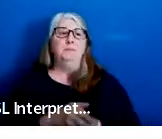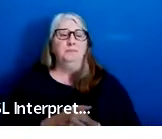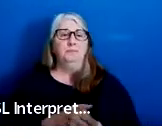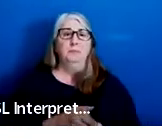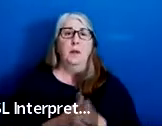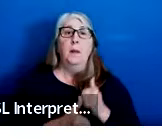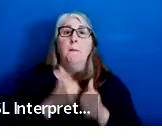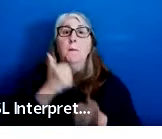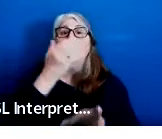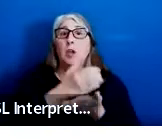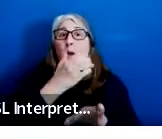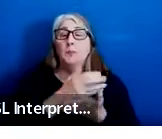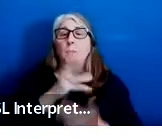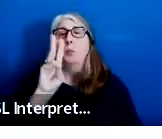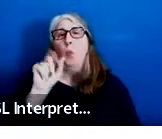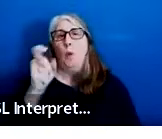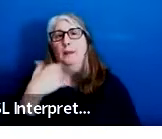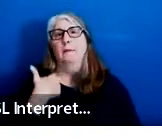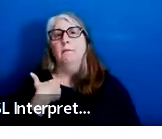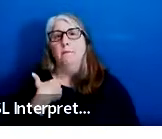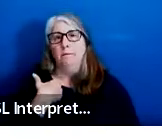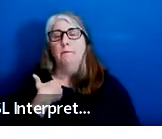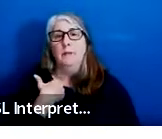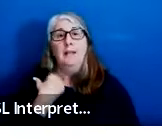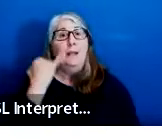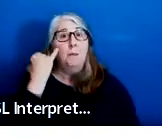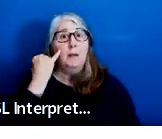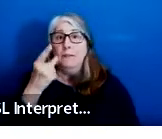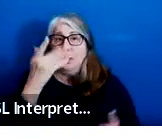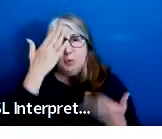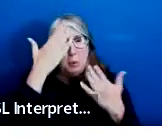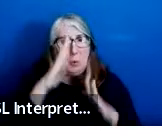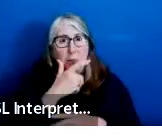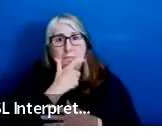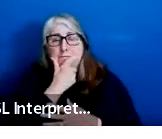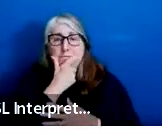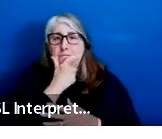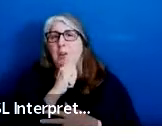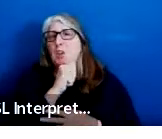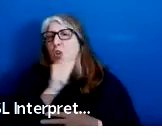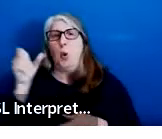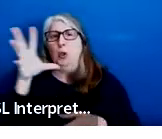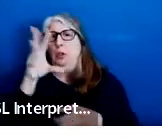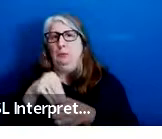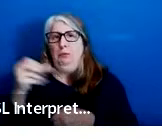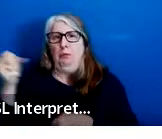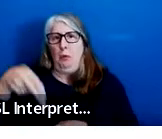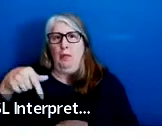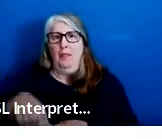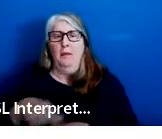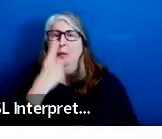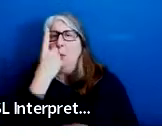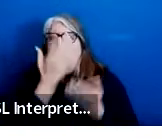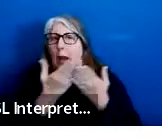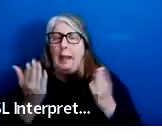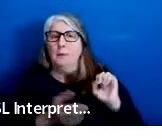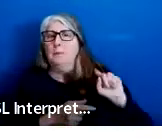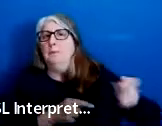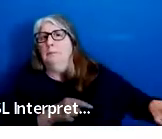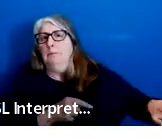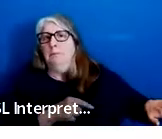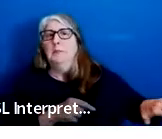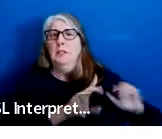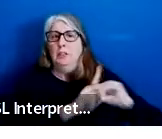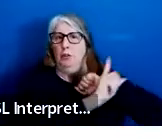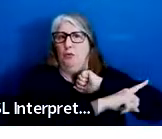cups do have wax. So if you're not sure, leave it out. It's one item. It's not the end of the